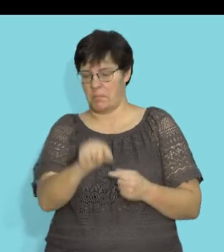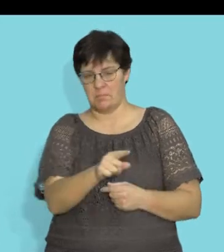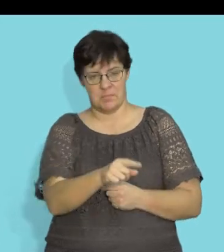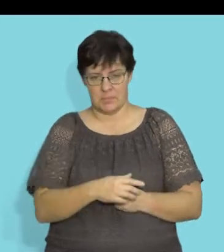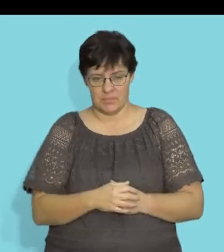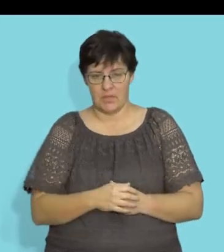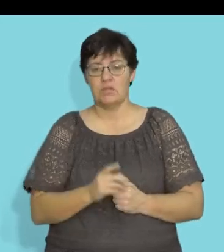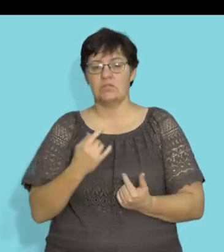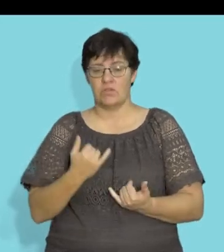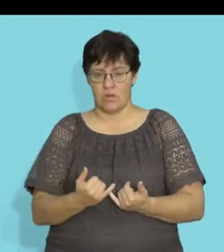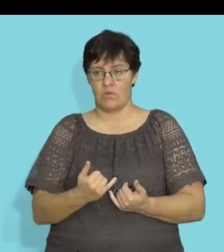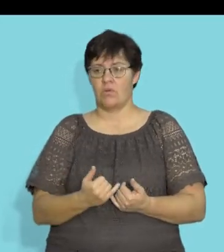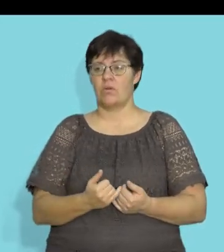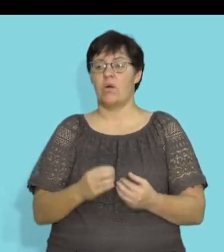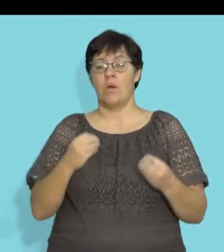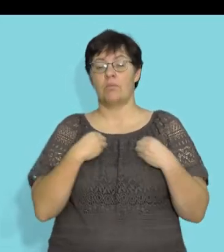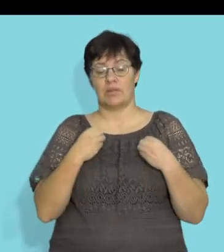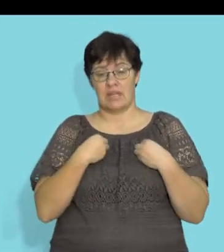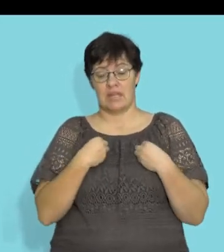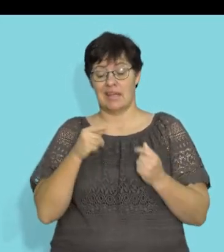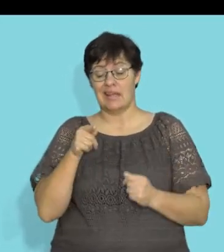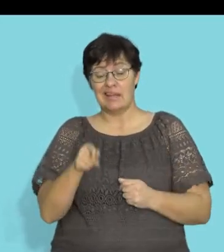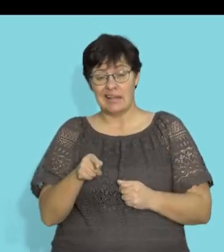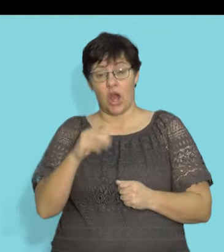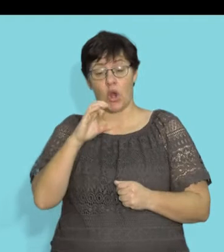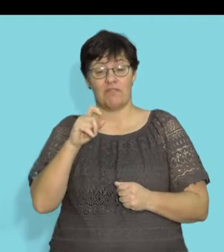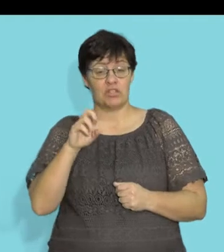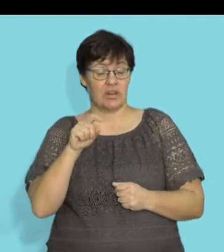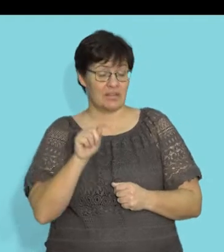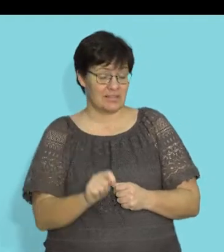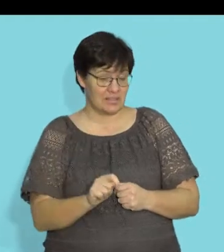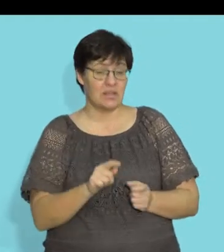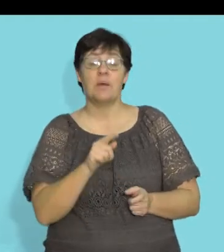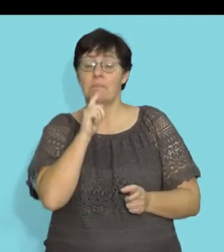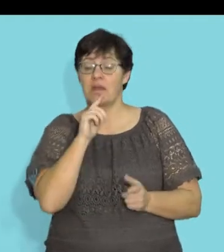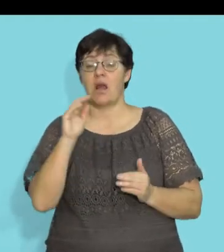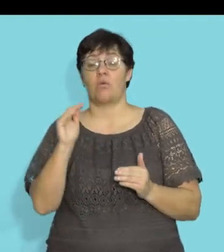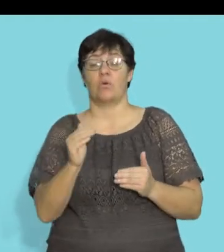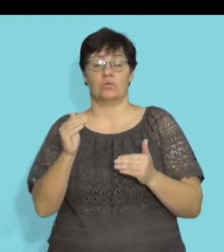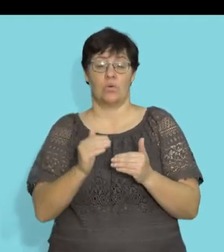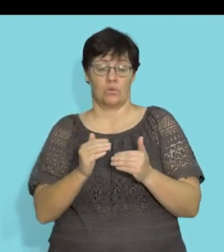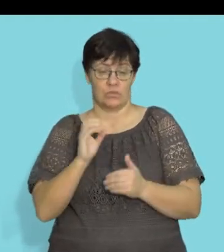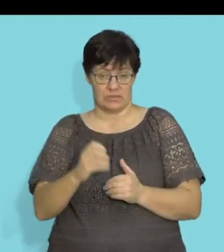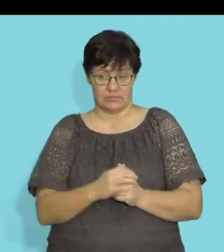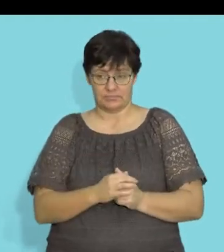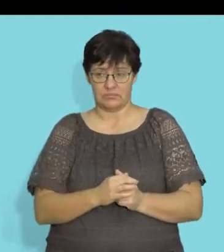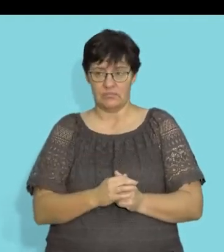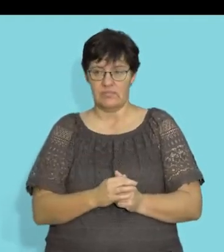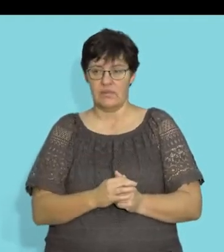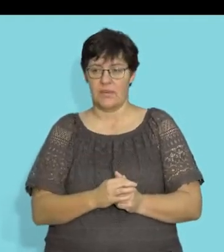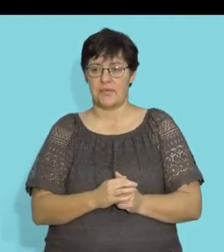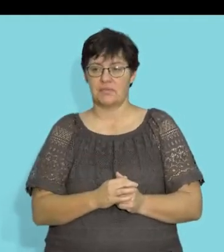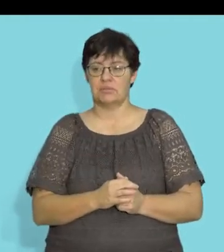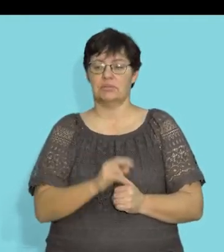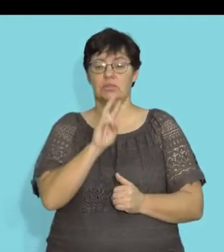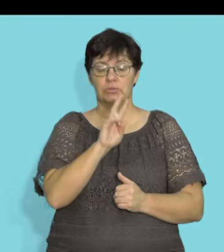at the property of a convergent series getting closer and closer to a specific number. If I add the first two